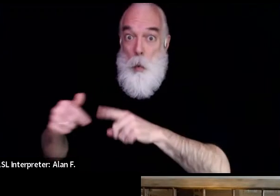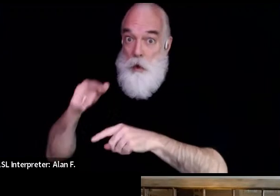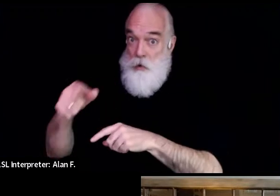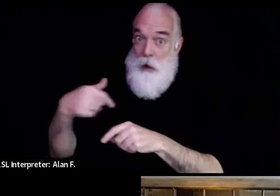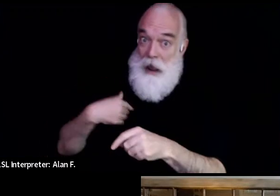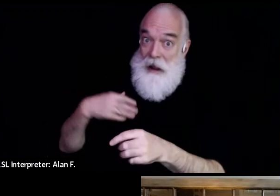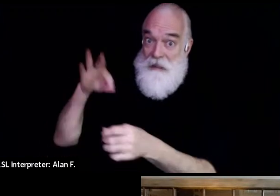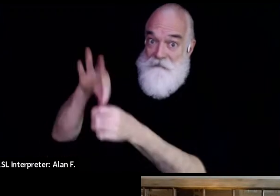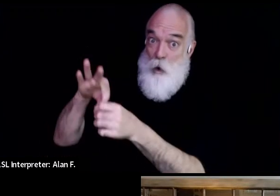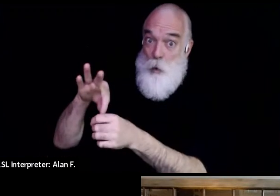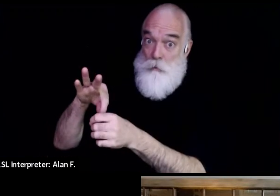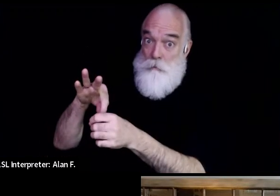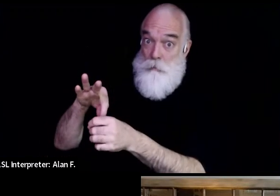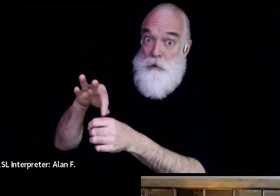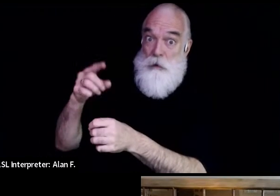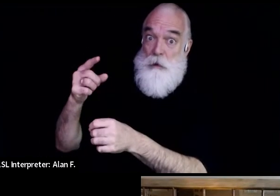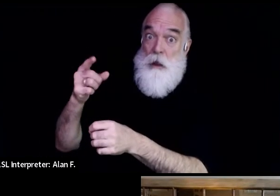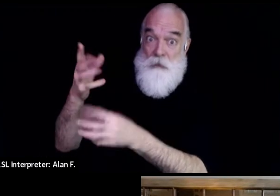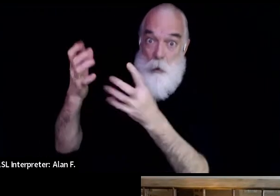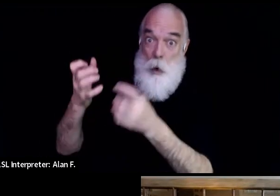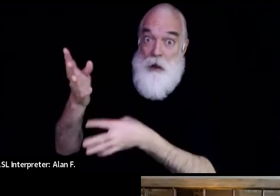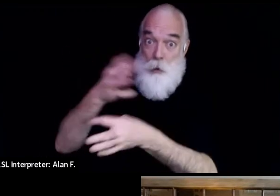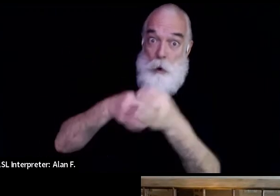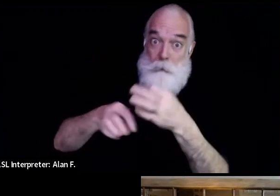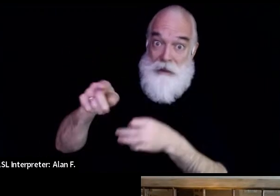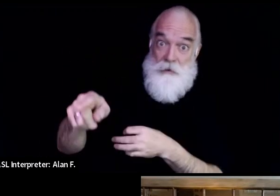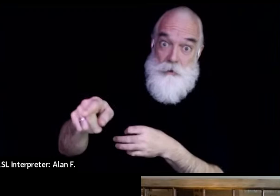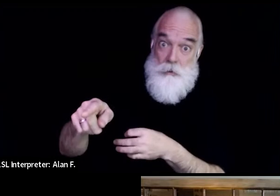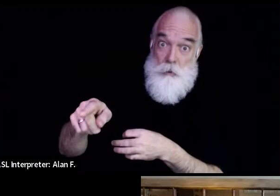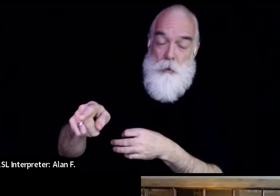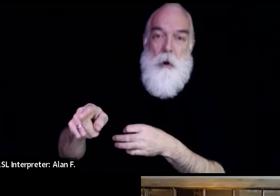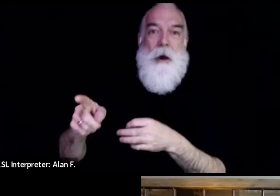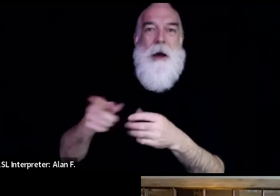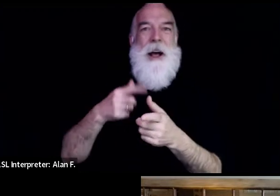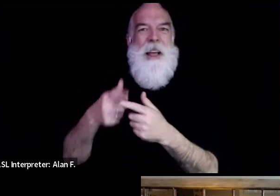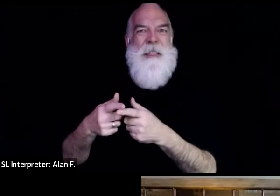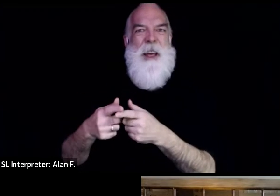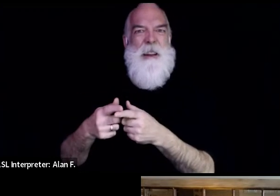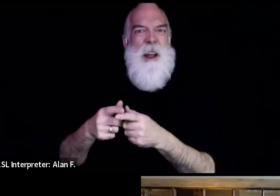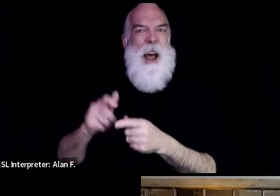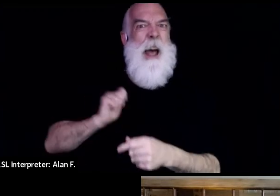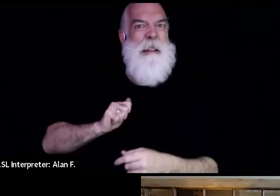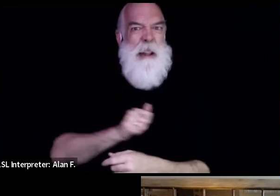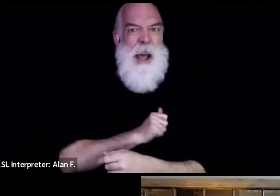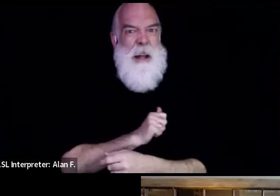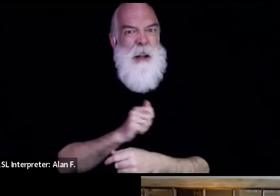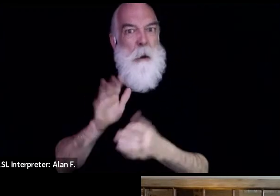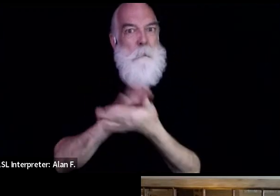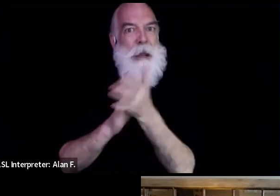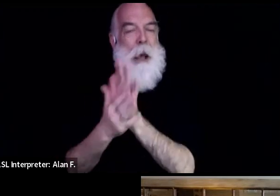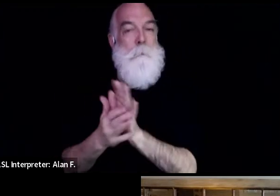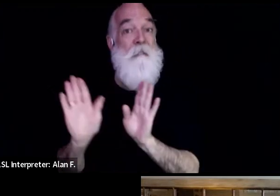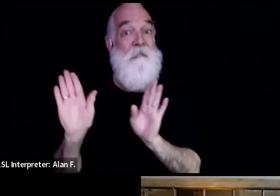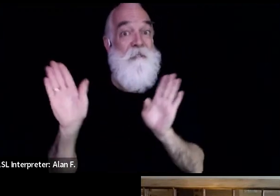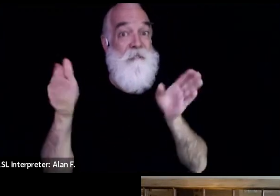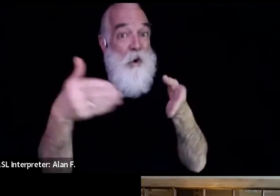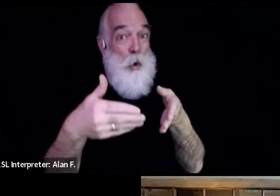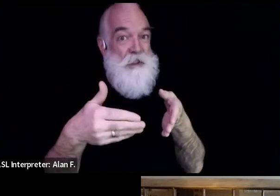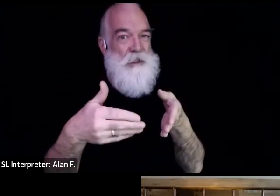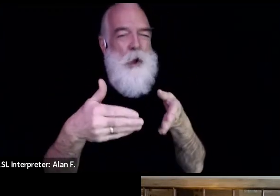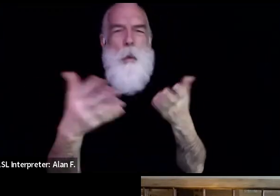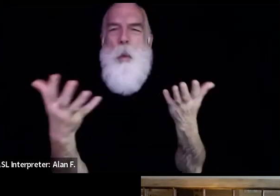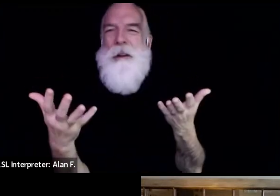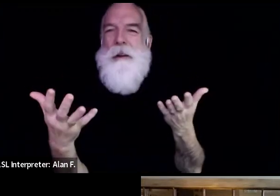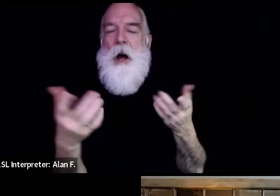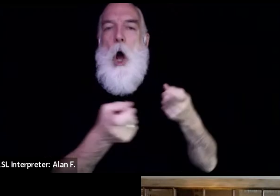having a different conversation in which the focus had tilted more toward controlling crime. In your